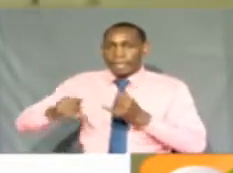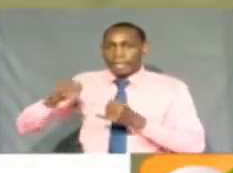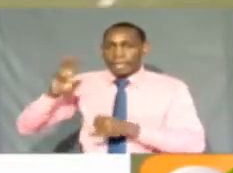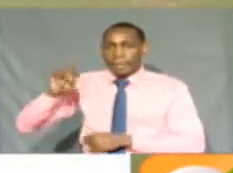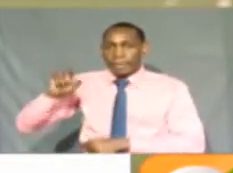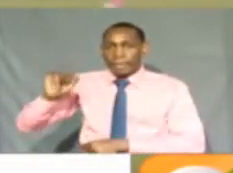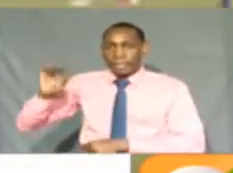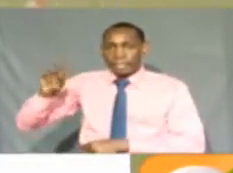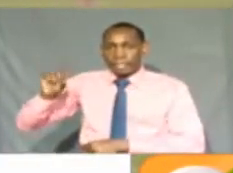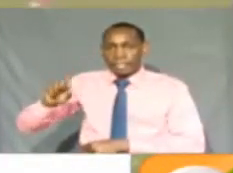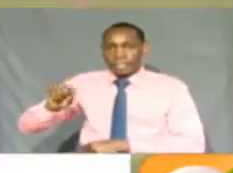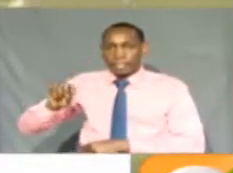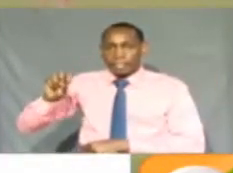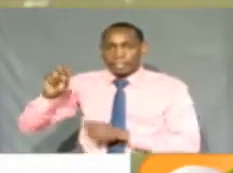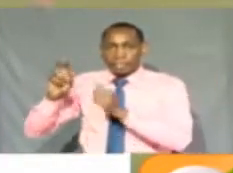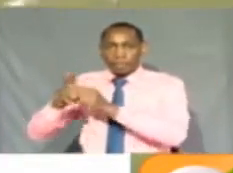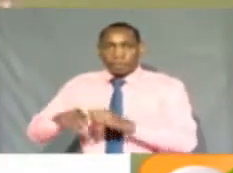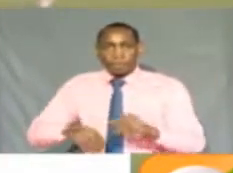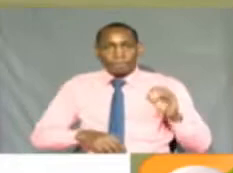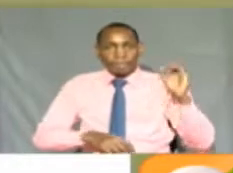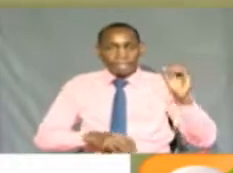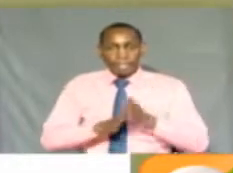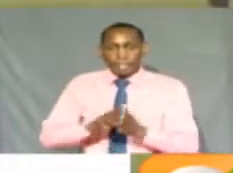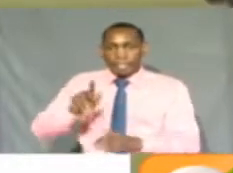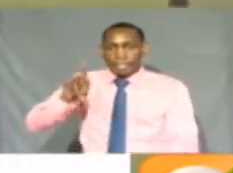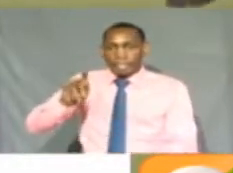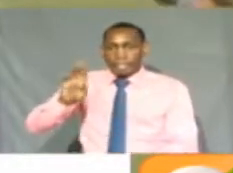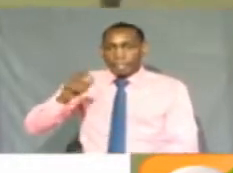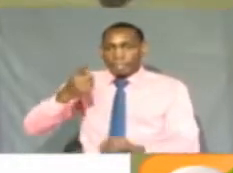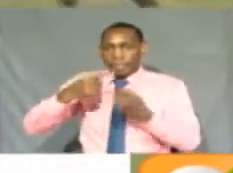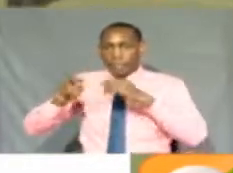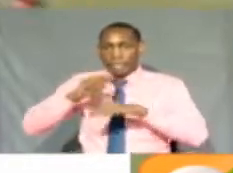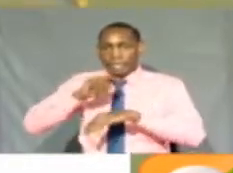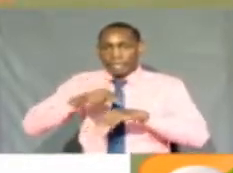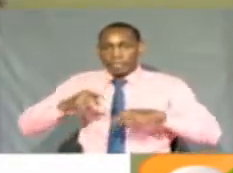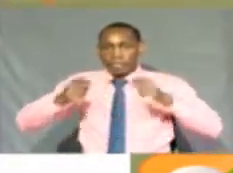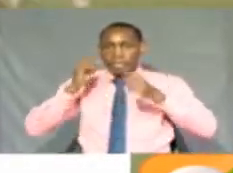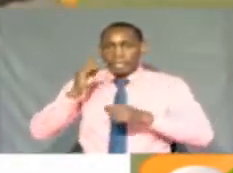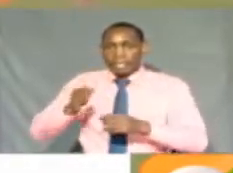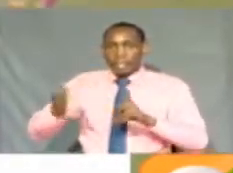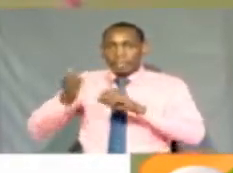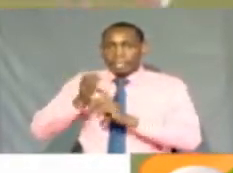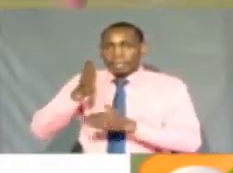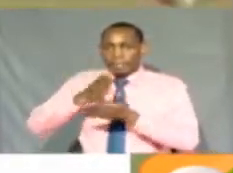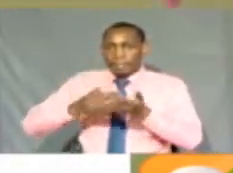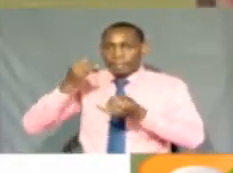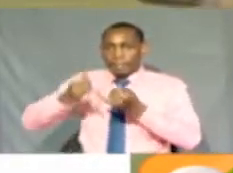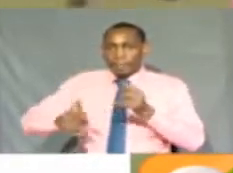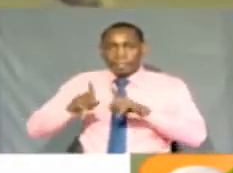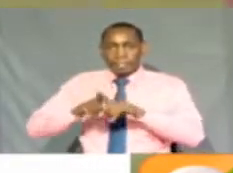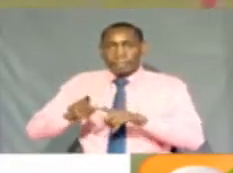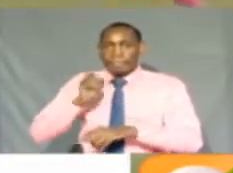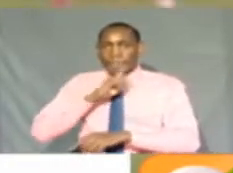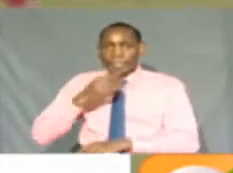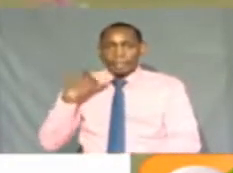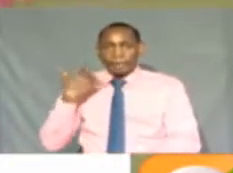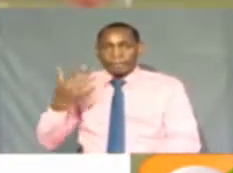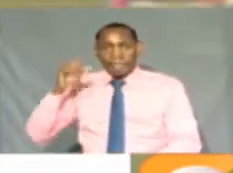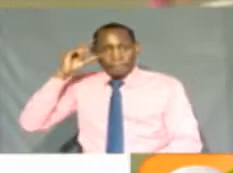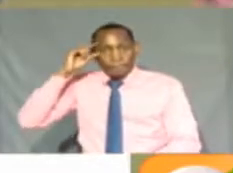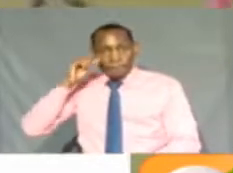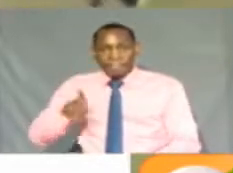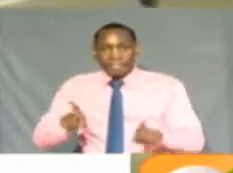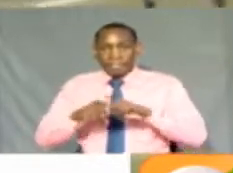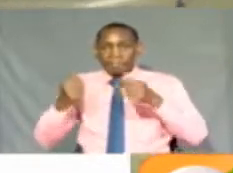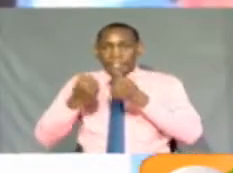University 24-12. KCB will win the national title if they make it to the semifinals or even finish fifth in Mombasa.